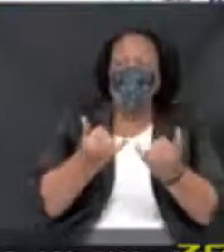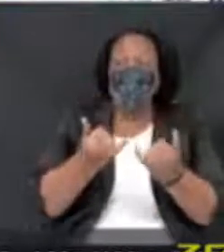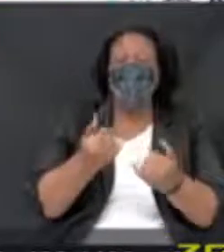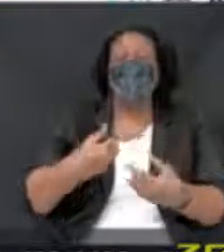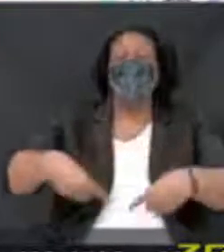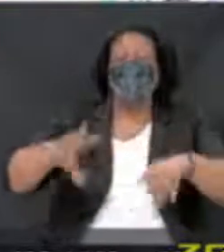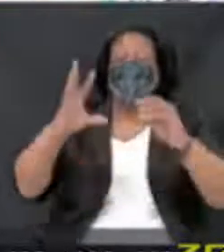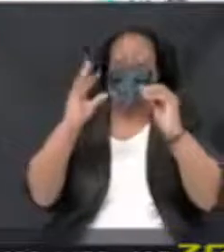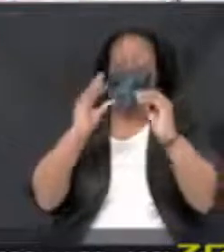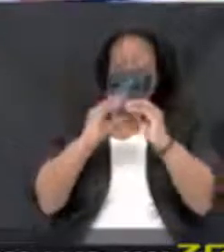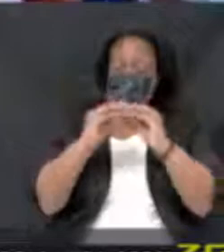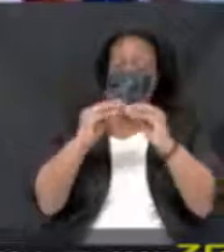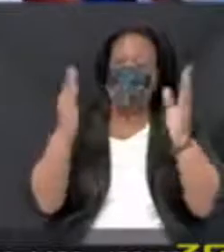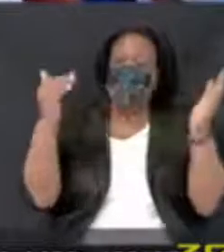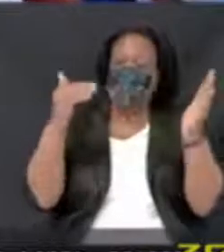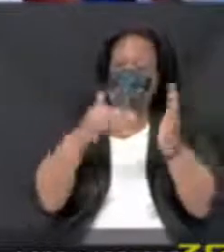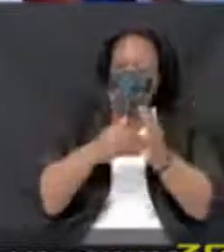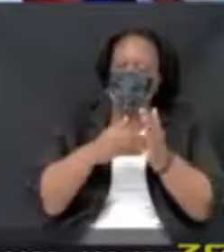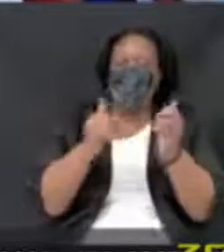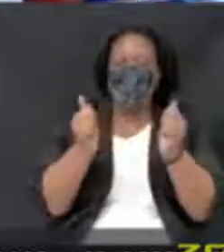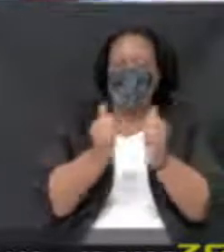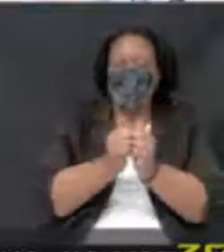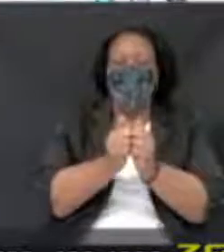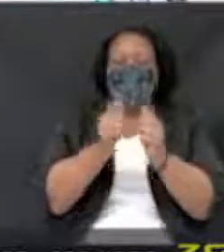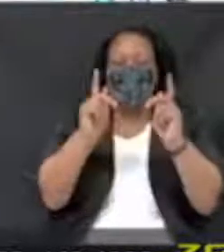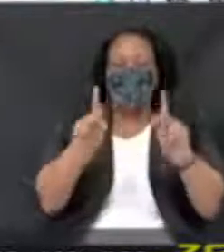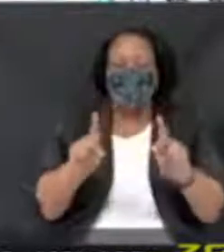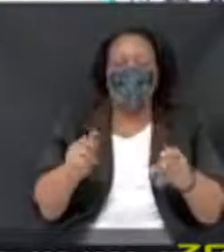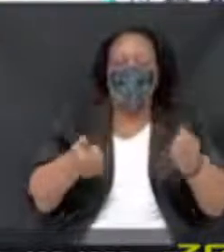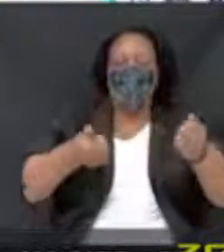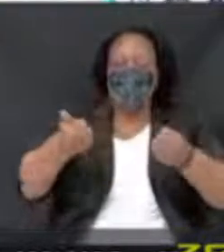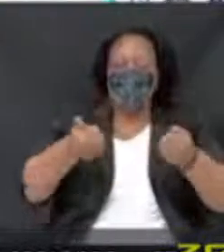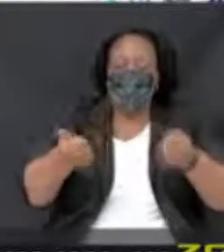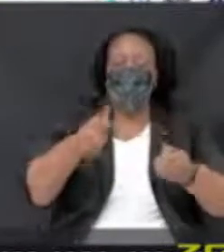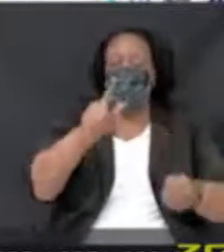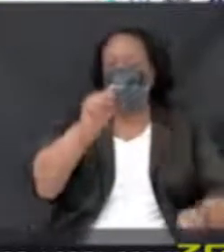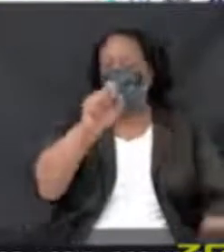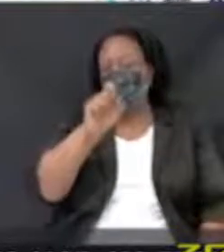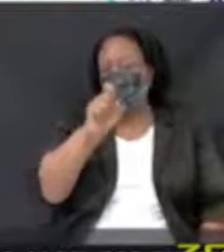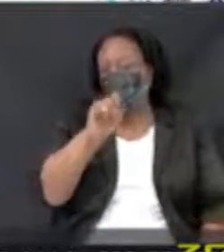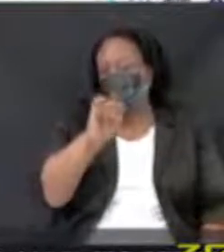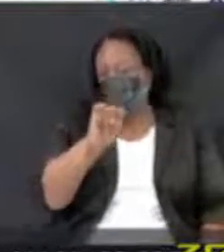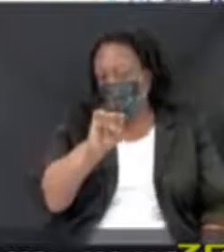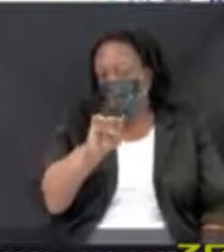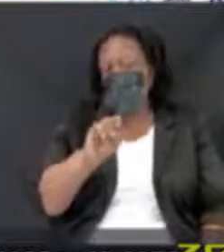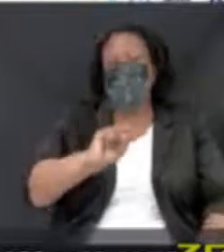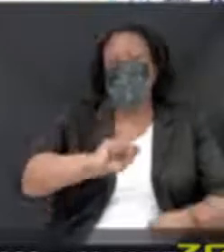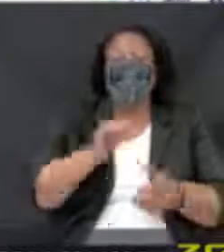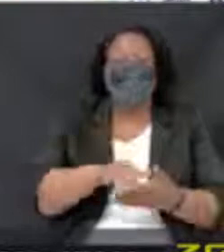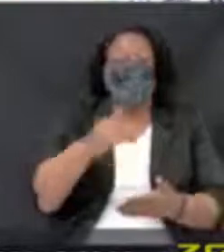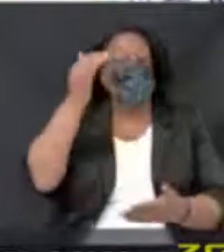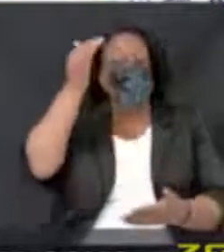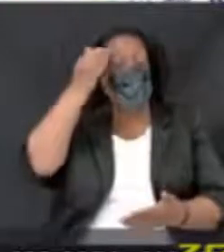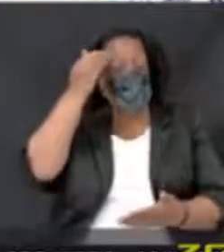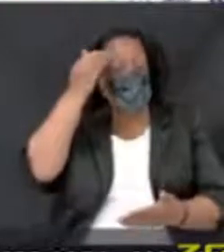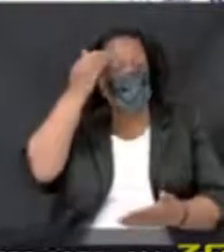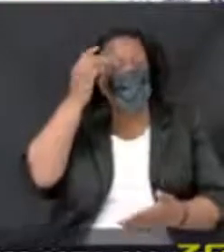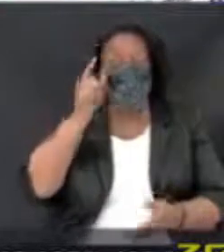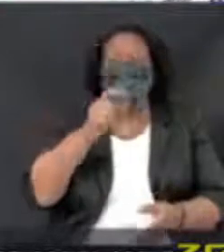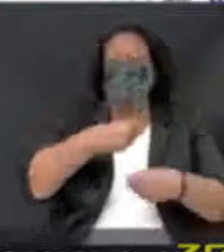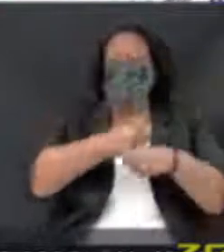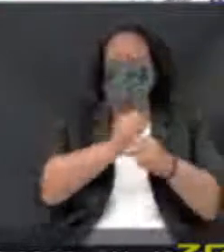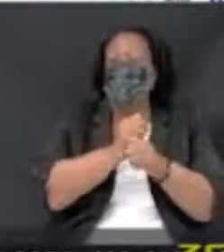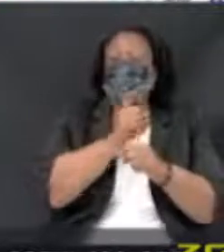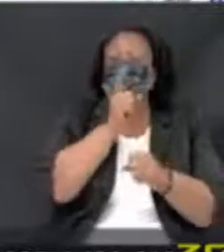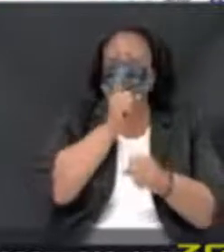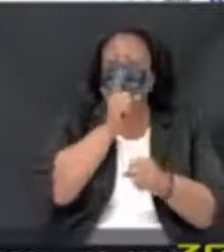we will engage the major providers and ask them to please ensure that persons within the coming off the cruise ship and